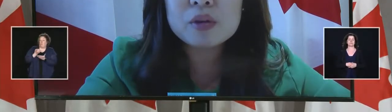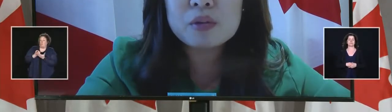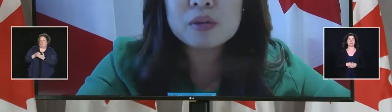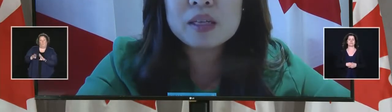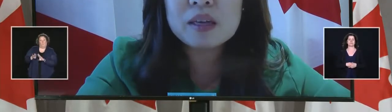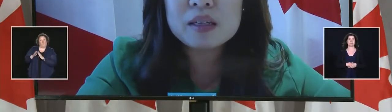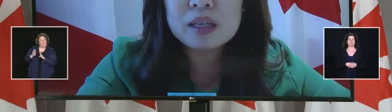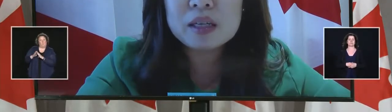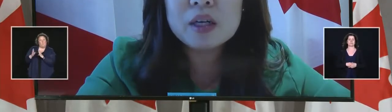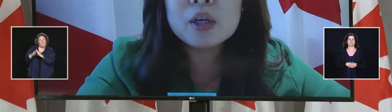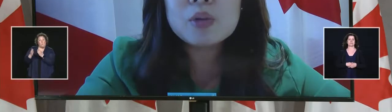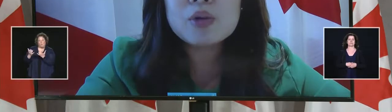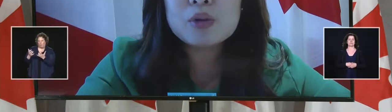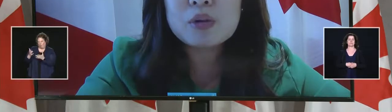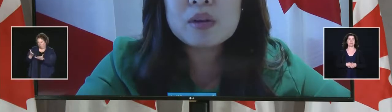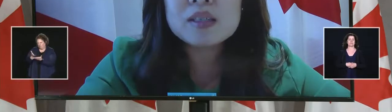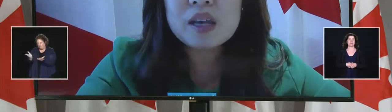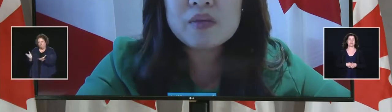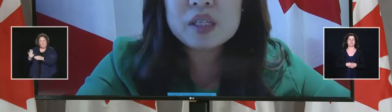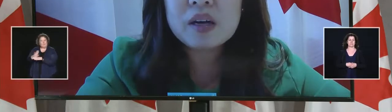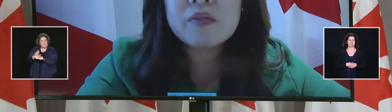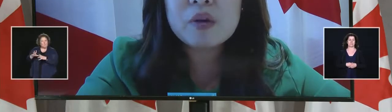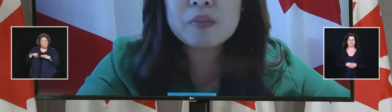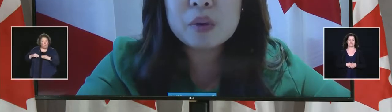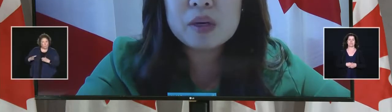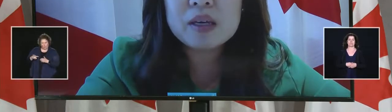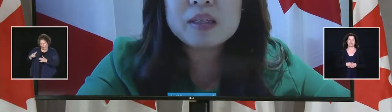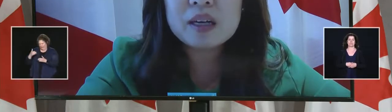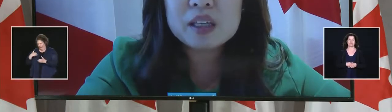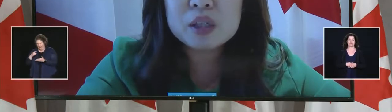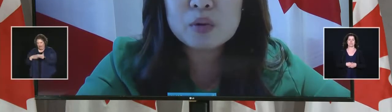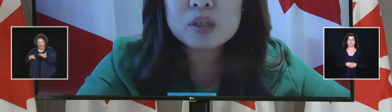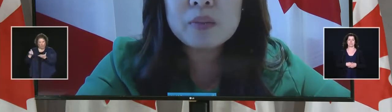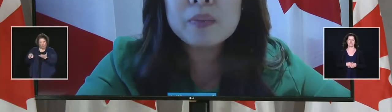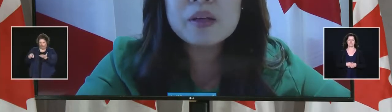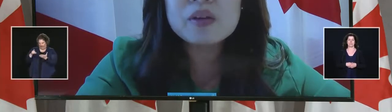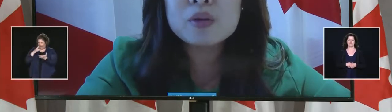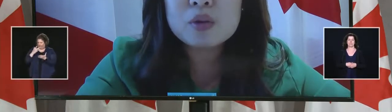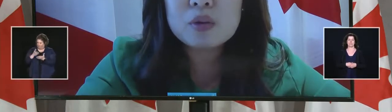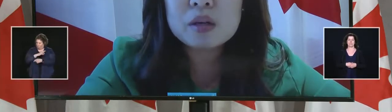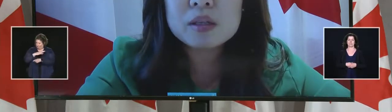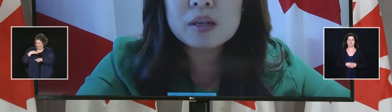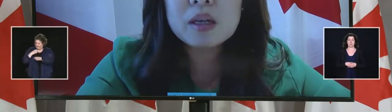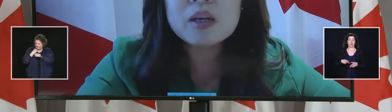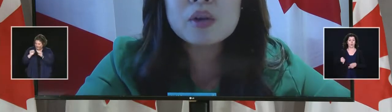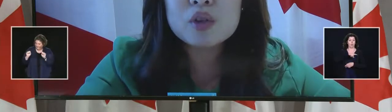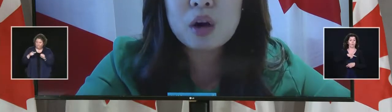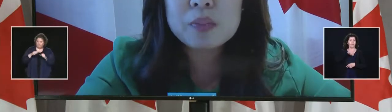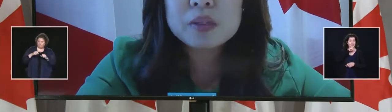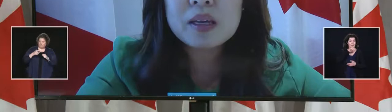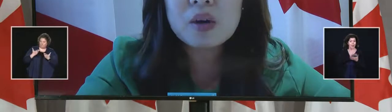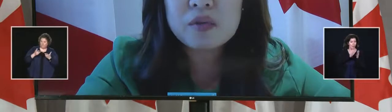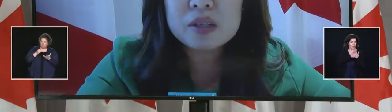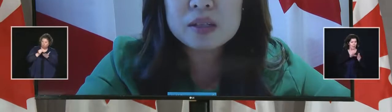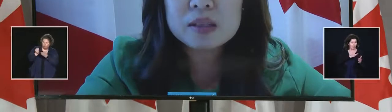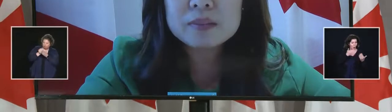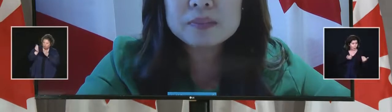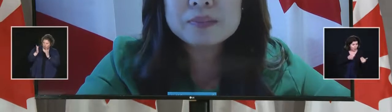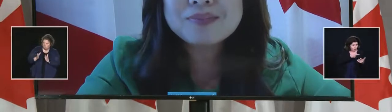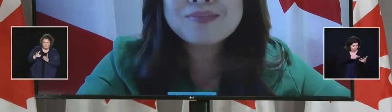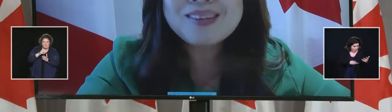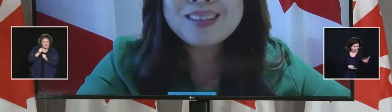have the tools that they need to ensure the safety of their employees and customers in their stores, in their shops and